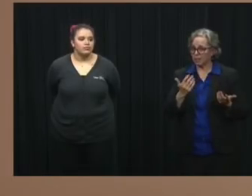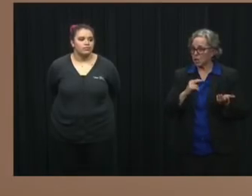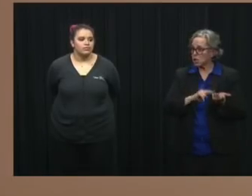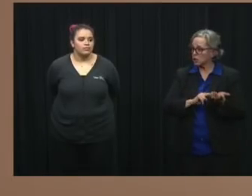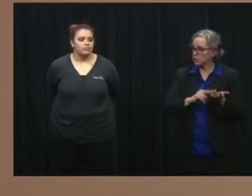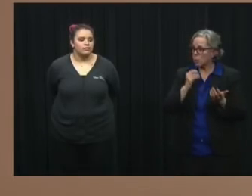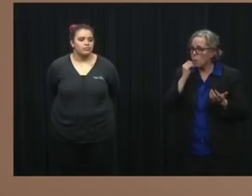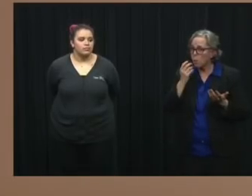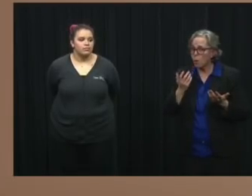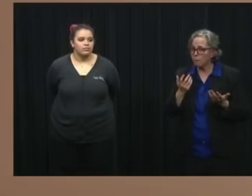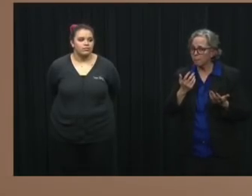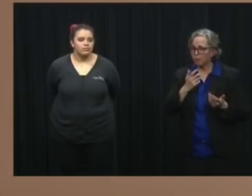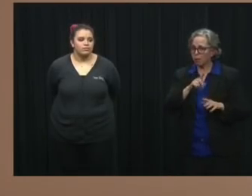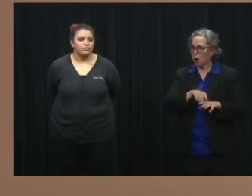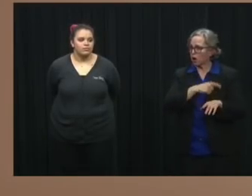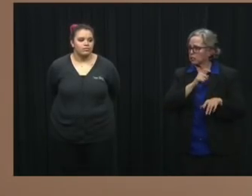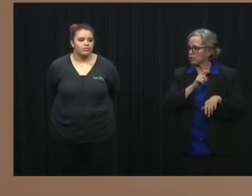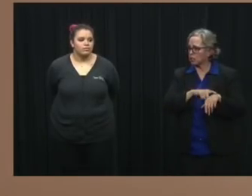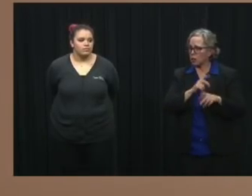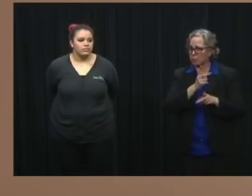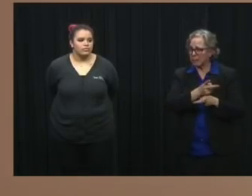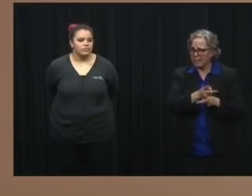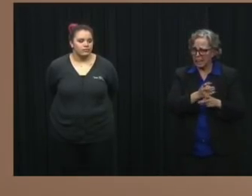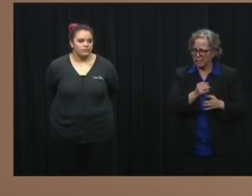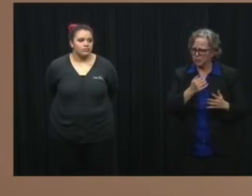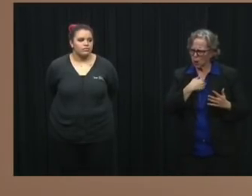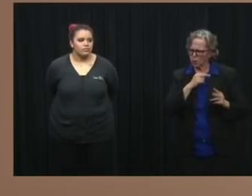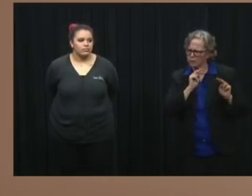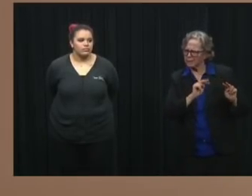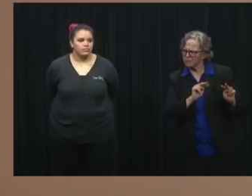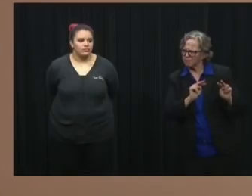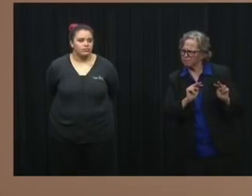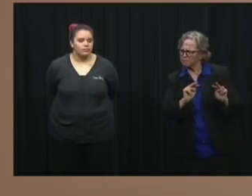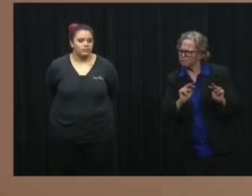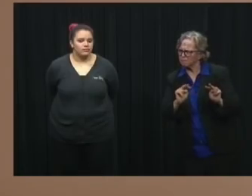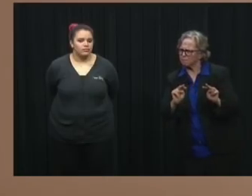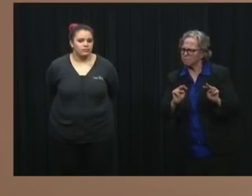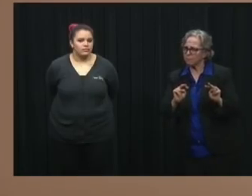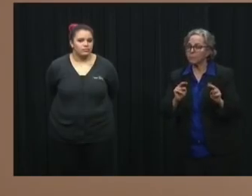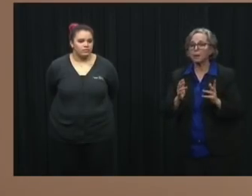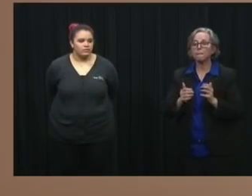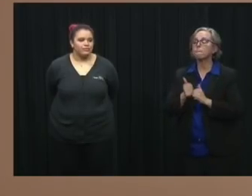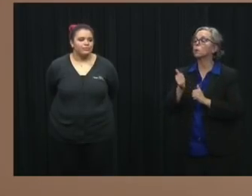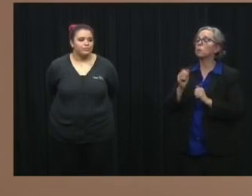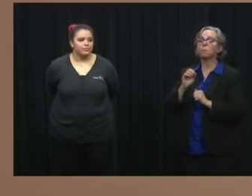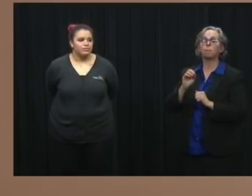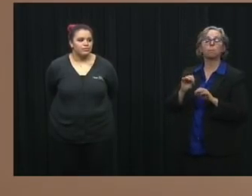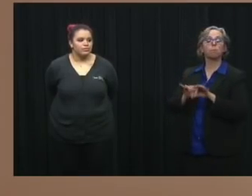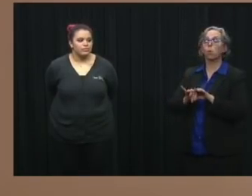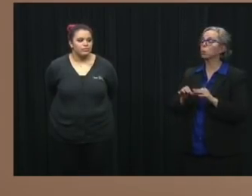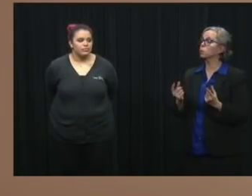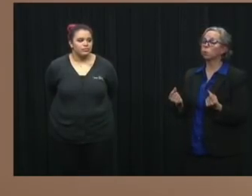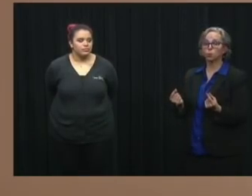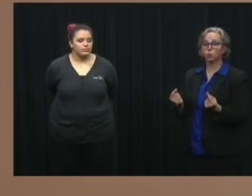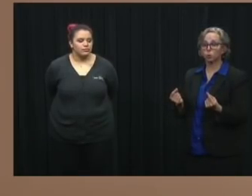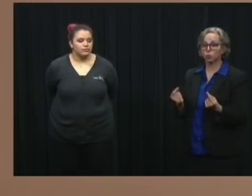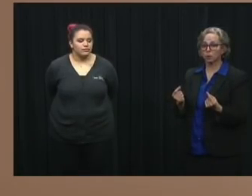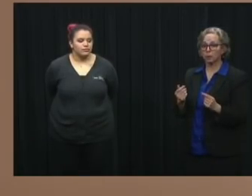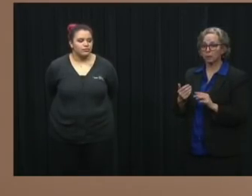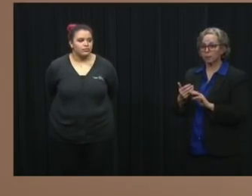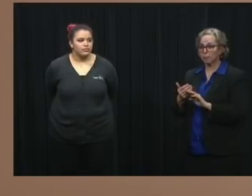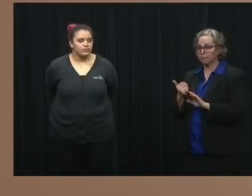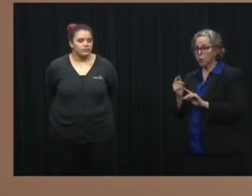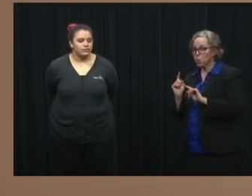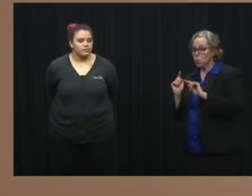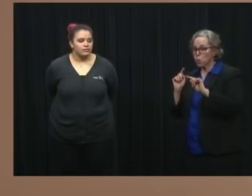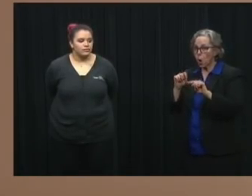most important thing folks can do at home is before you interact with anyone, before you go to see a private doctor, if you're